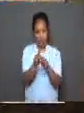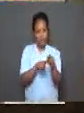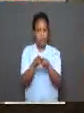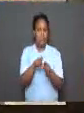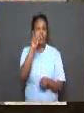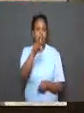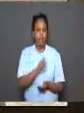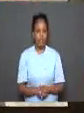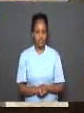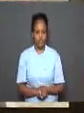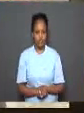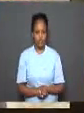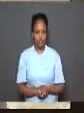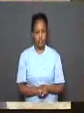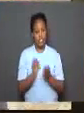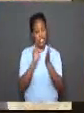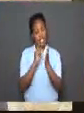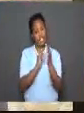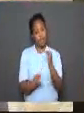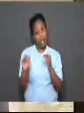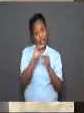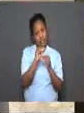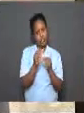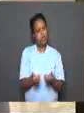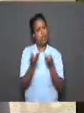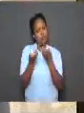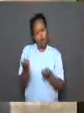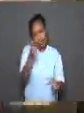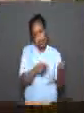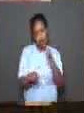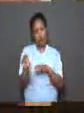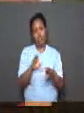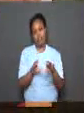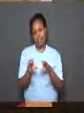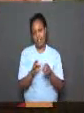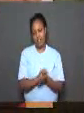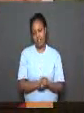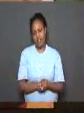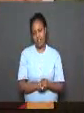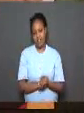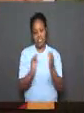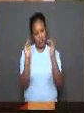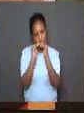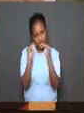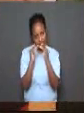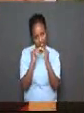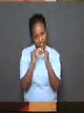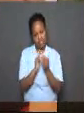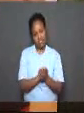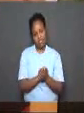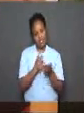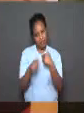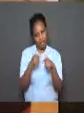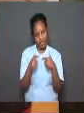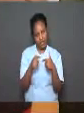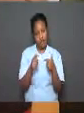the law. Rule of law contributes greatly to the principle of